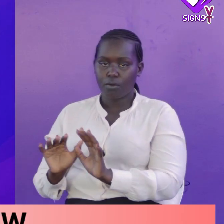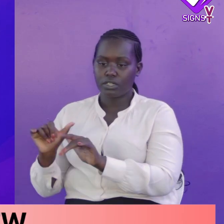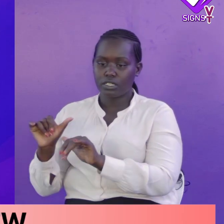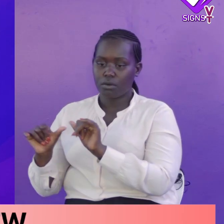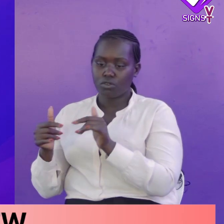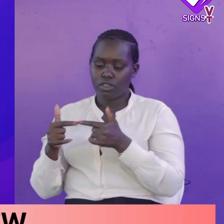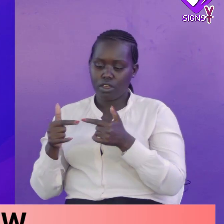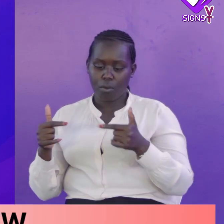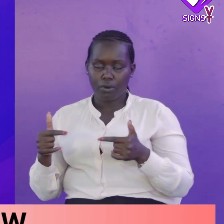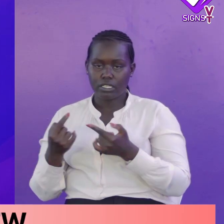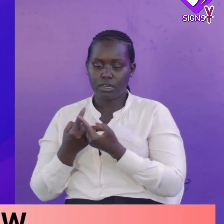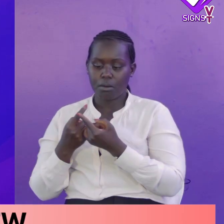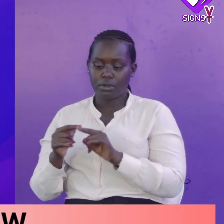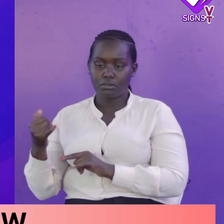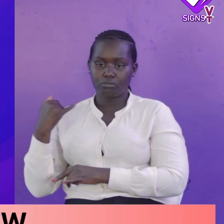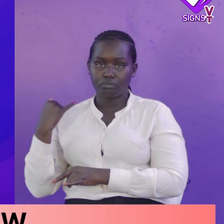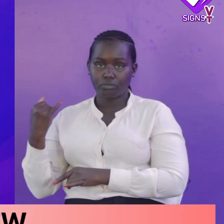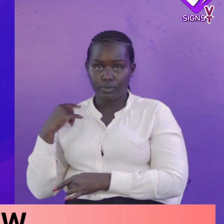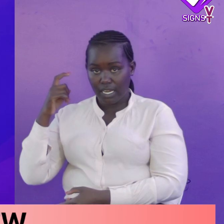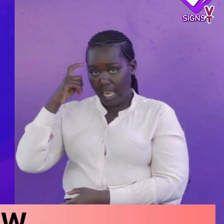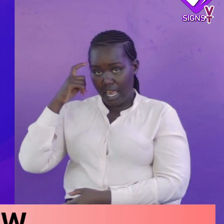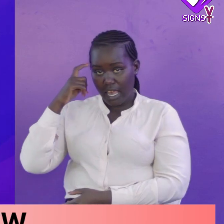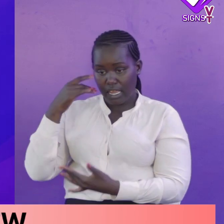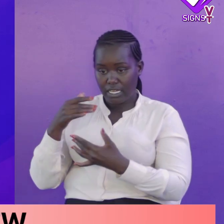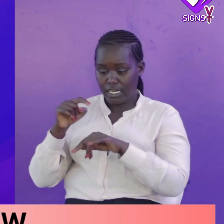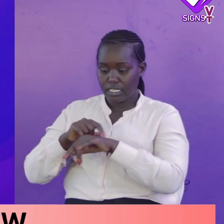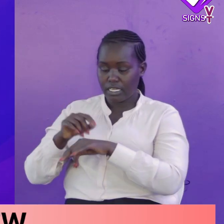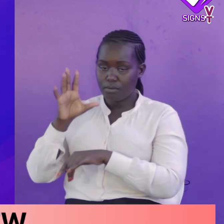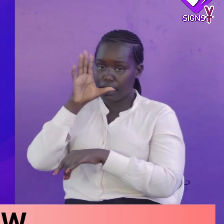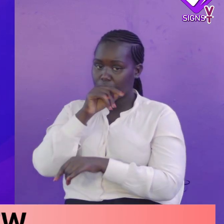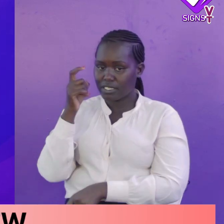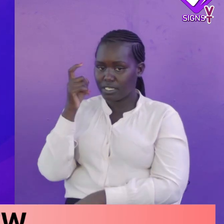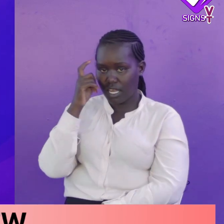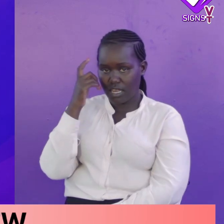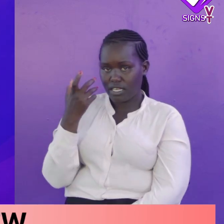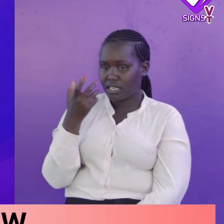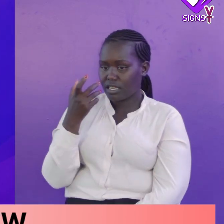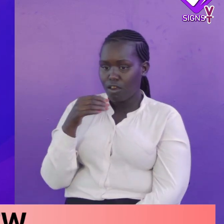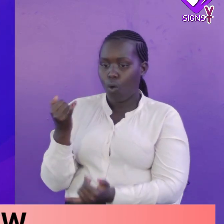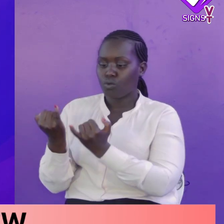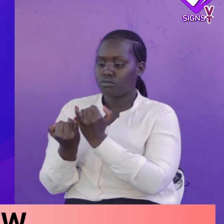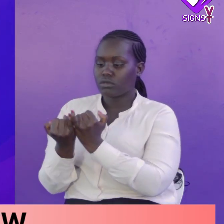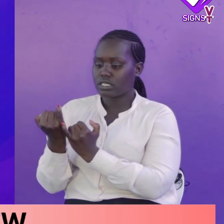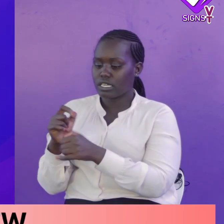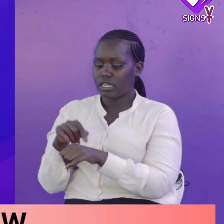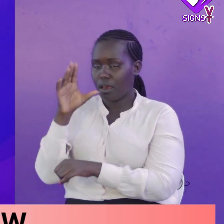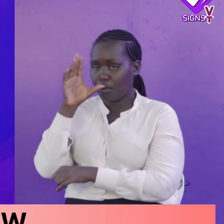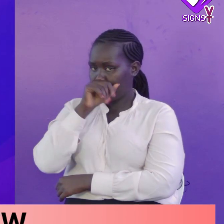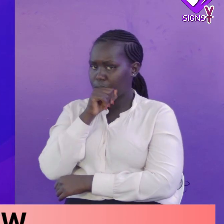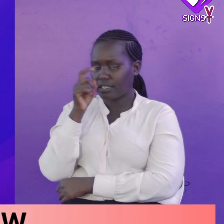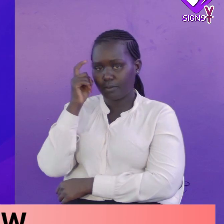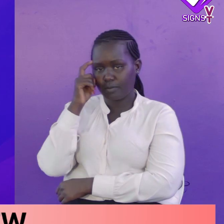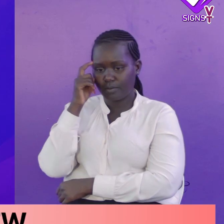Yeah. But yesterday, I think when he missed, I think on Saturday when he missed, I